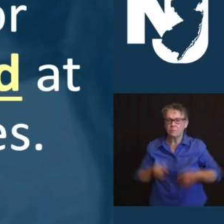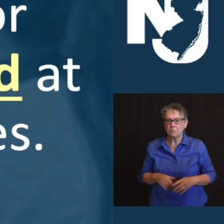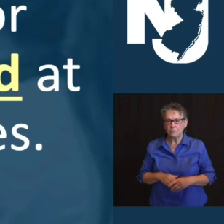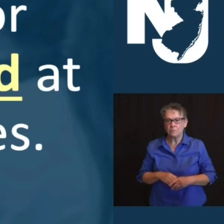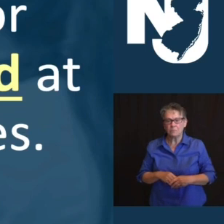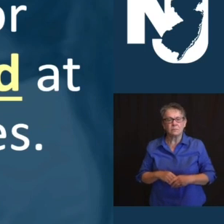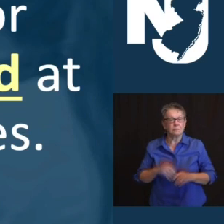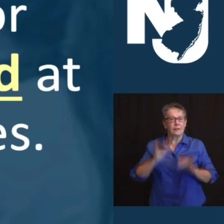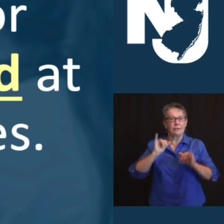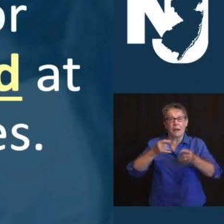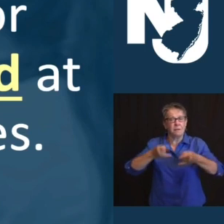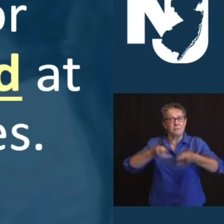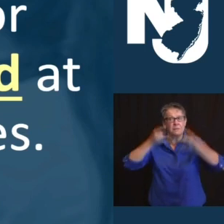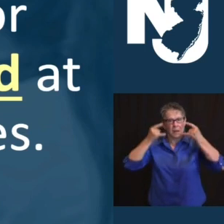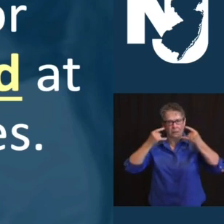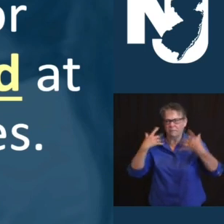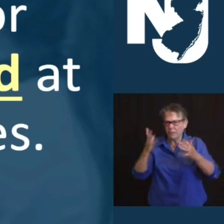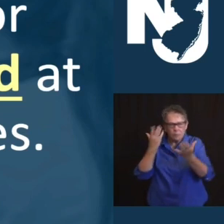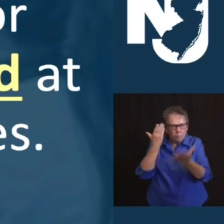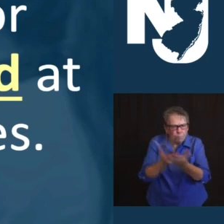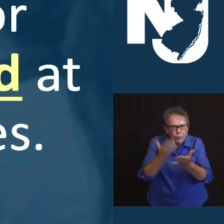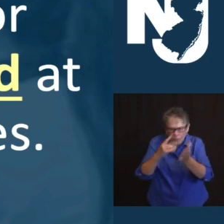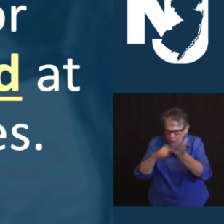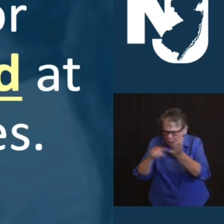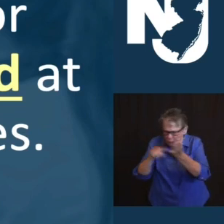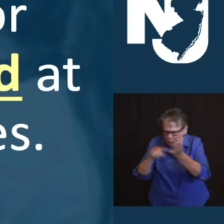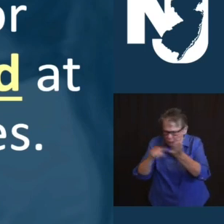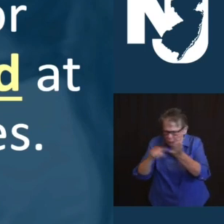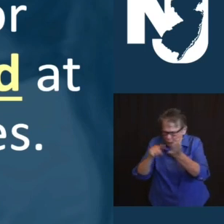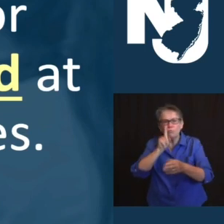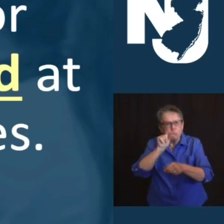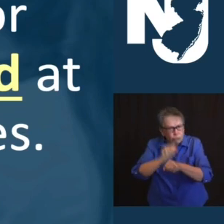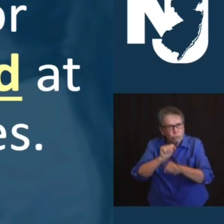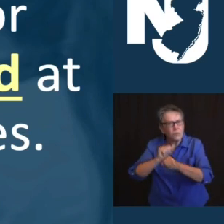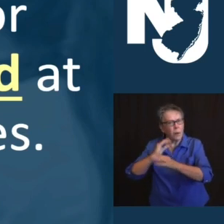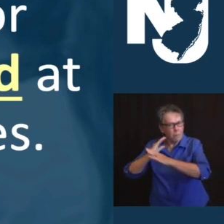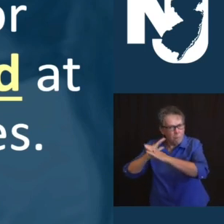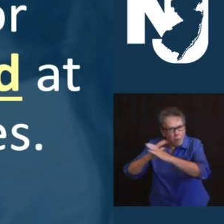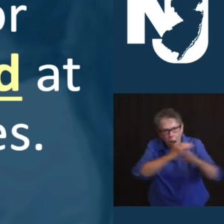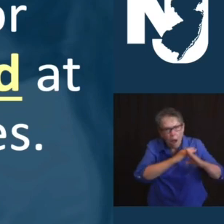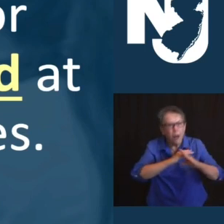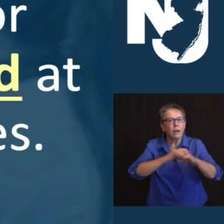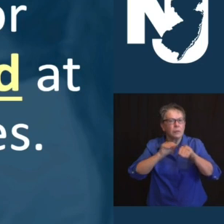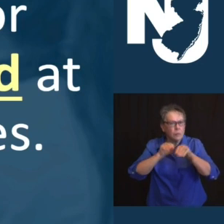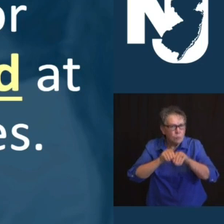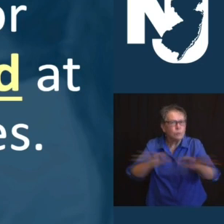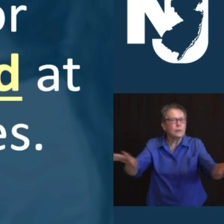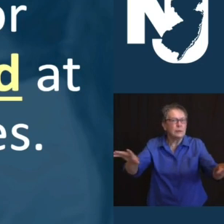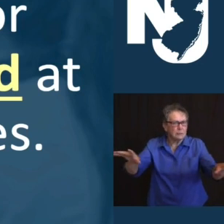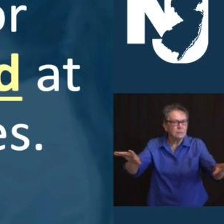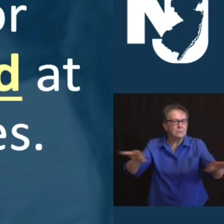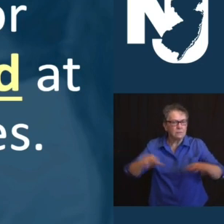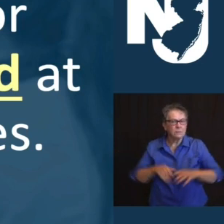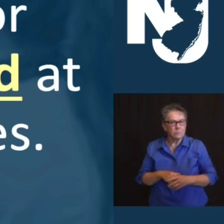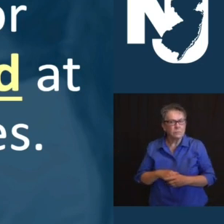should all be in the practice of wearing a face covering by now, and outdoors, and especially when we